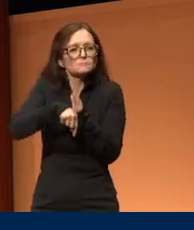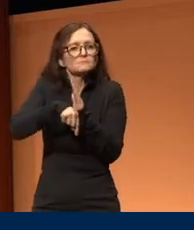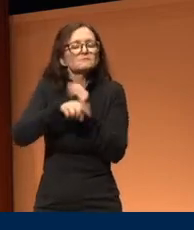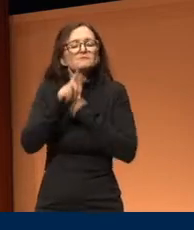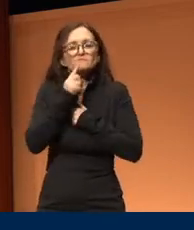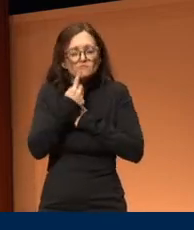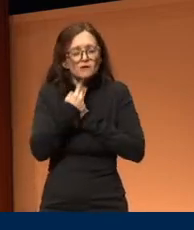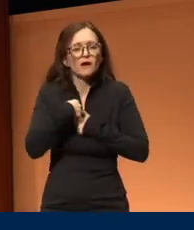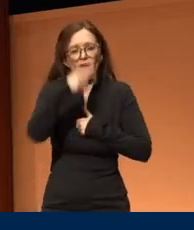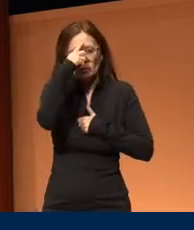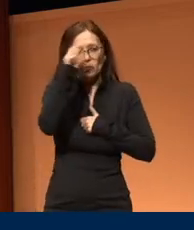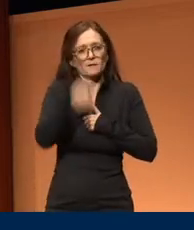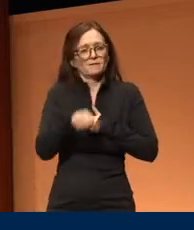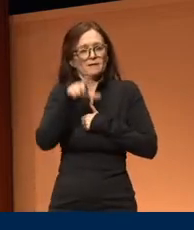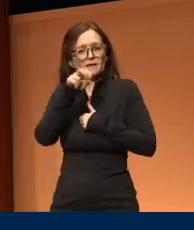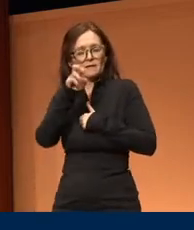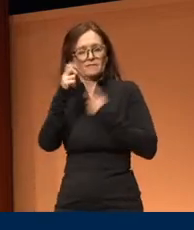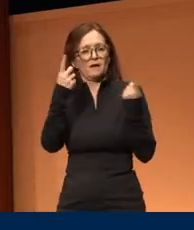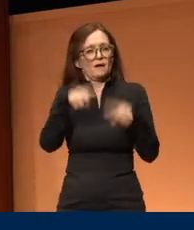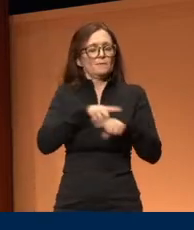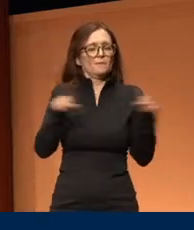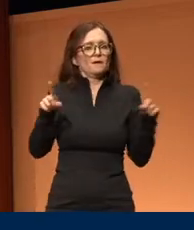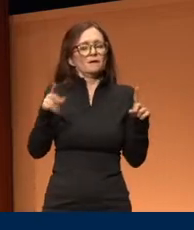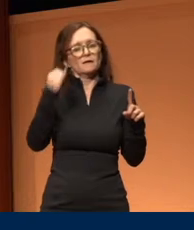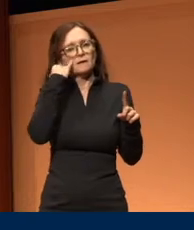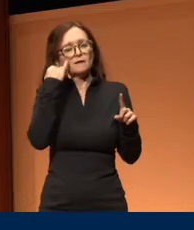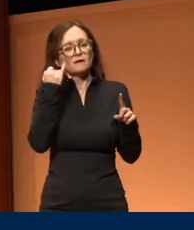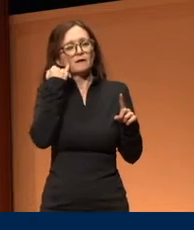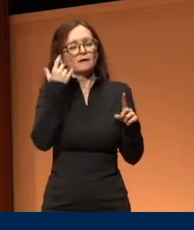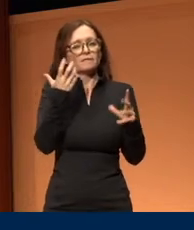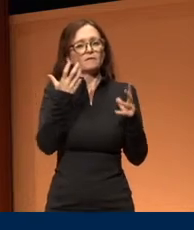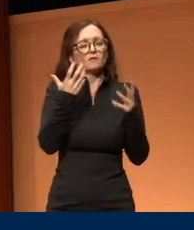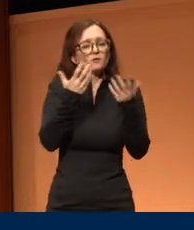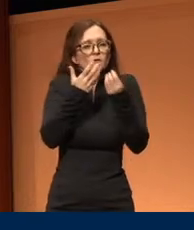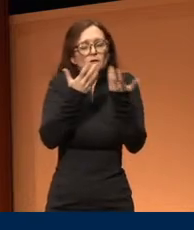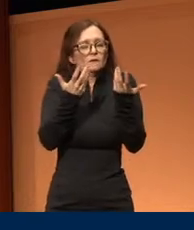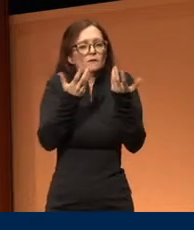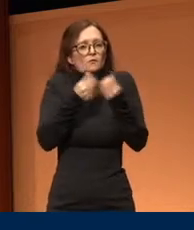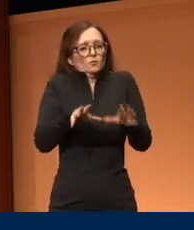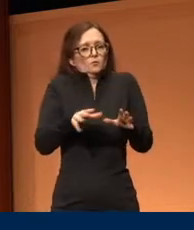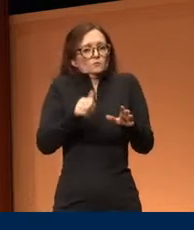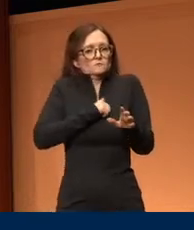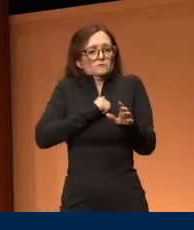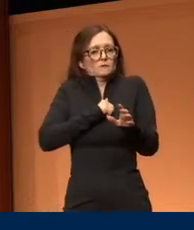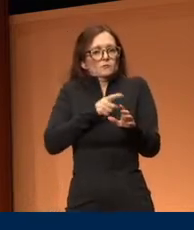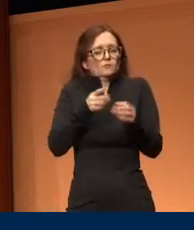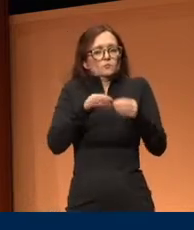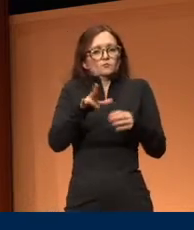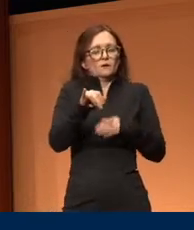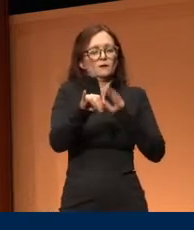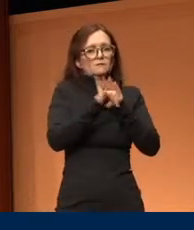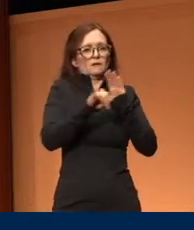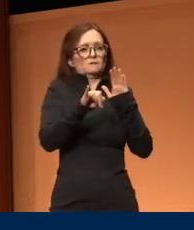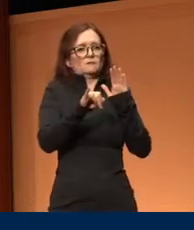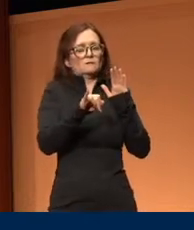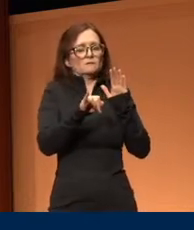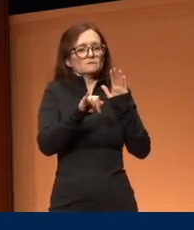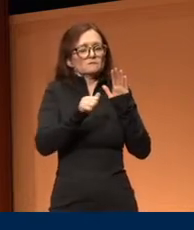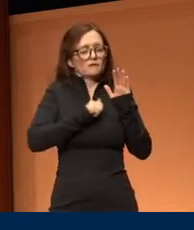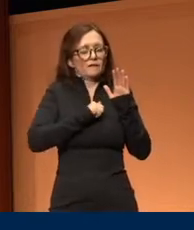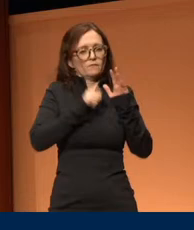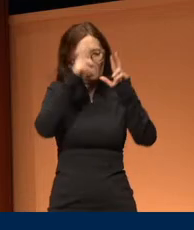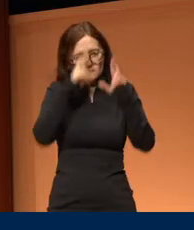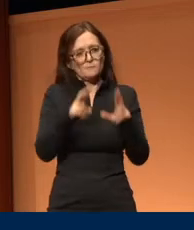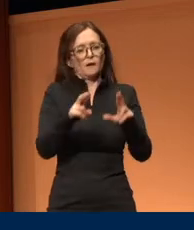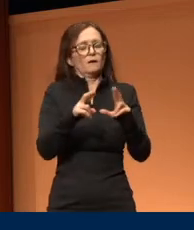in romantic relations it can go the other way, but when does it go the other way? When you're losing yourself, when you're losing your sense of identity and your self-respect,